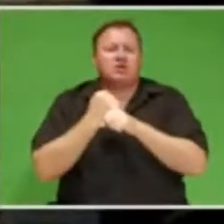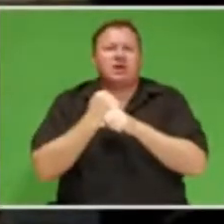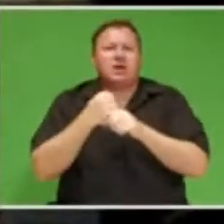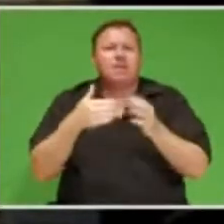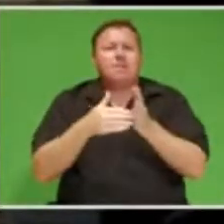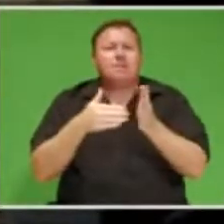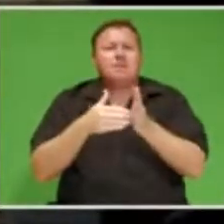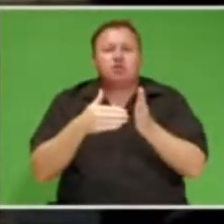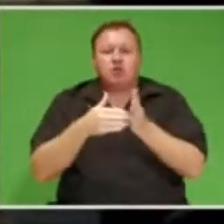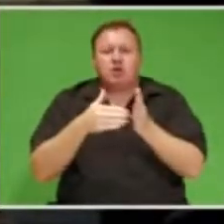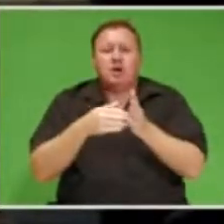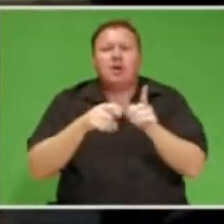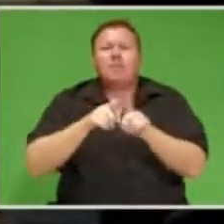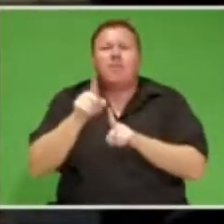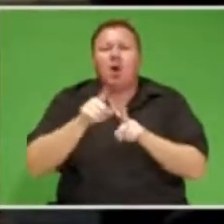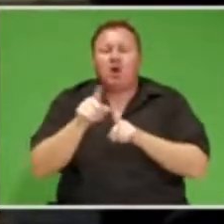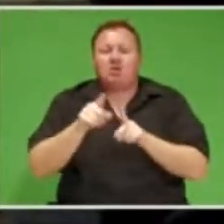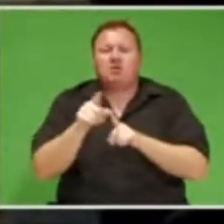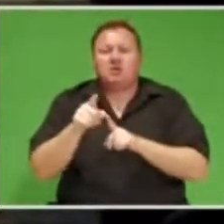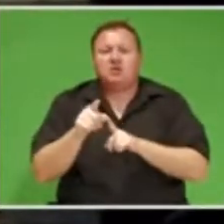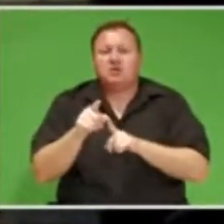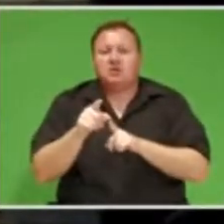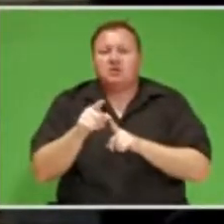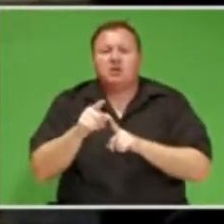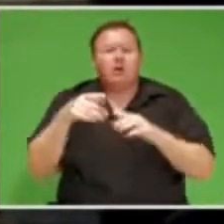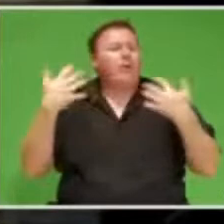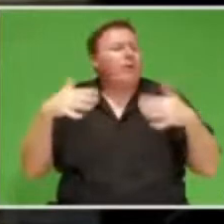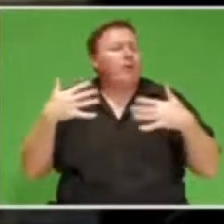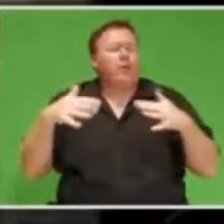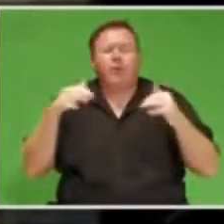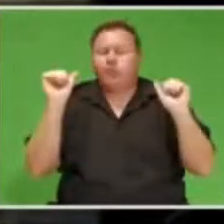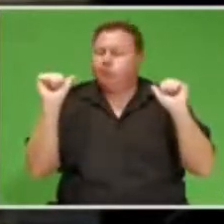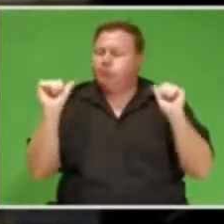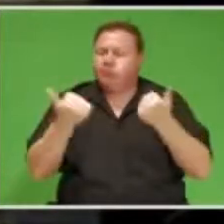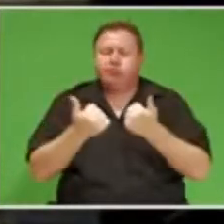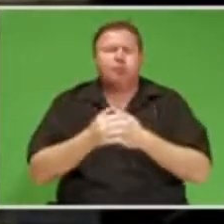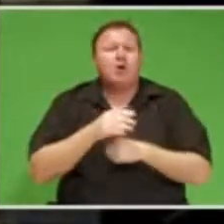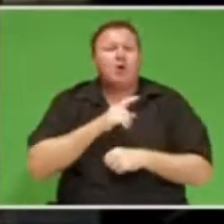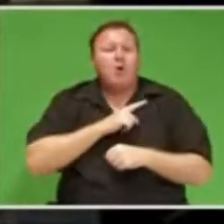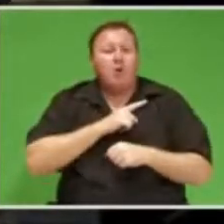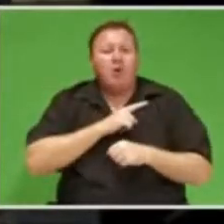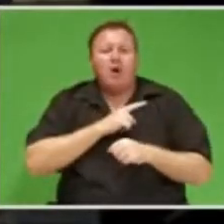rate, because it has a number of indicators for us. And the